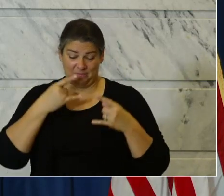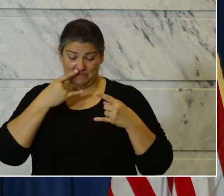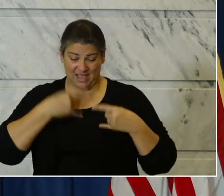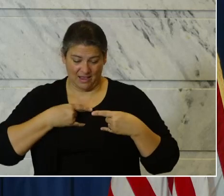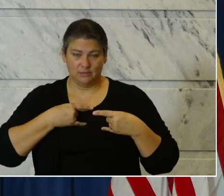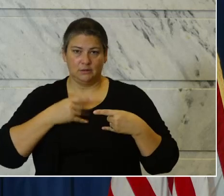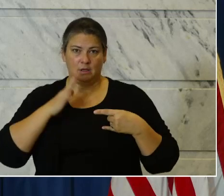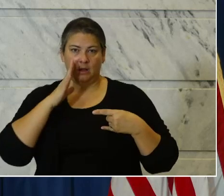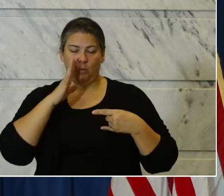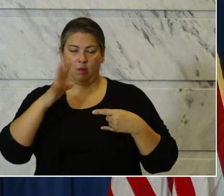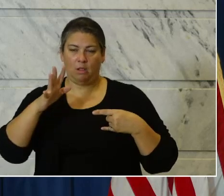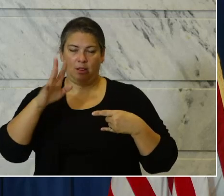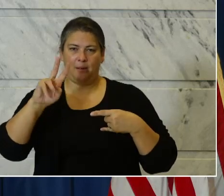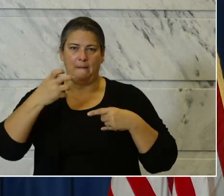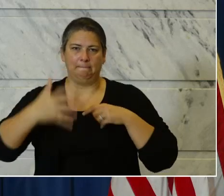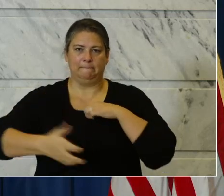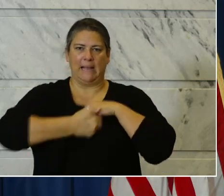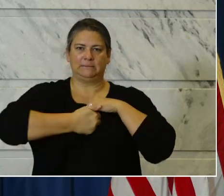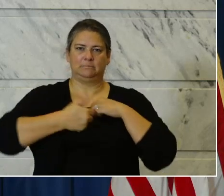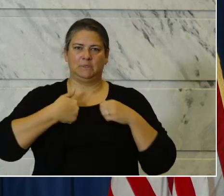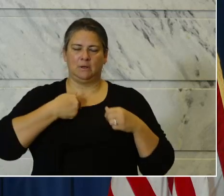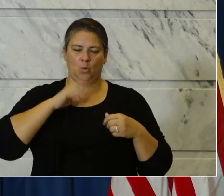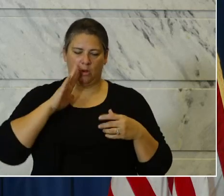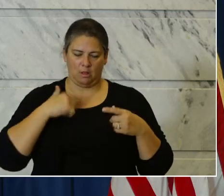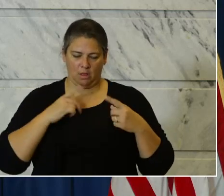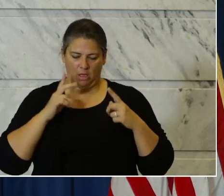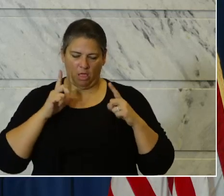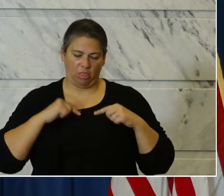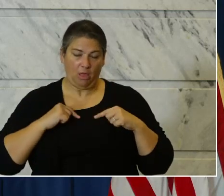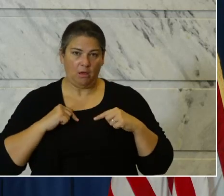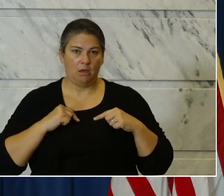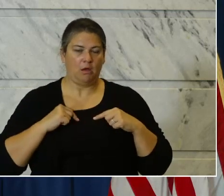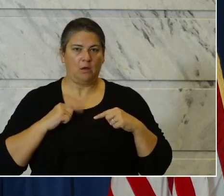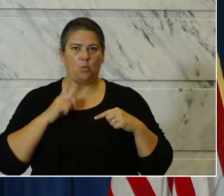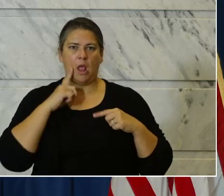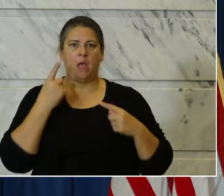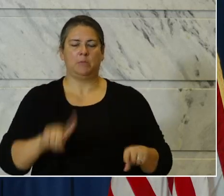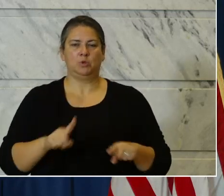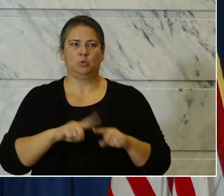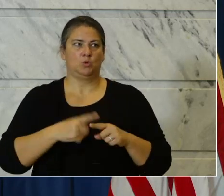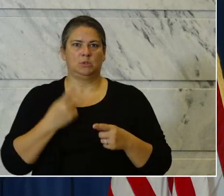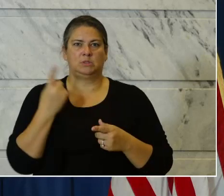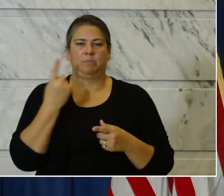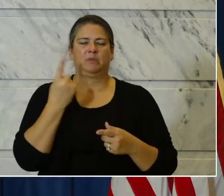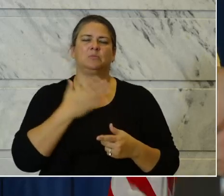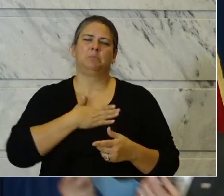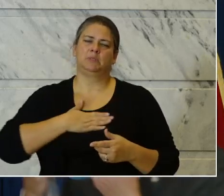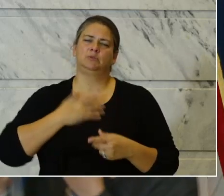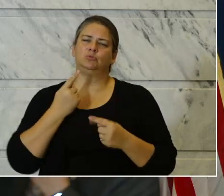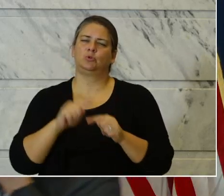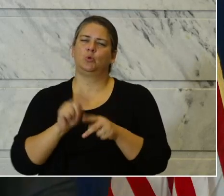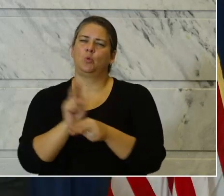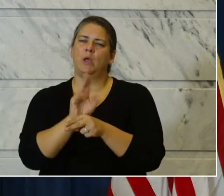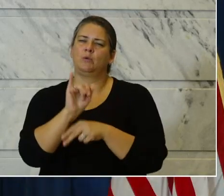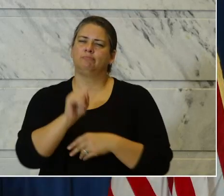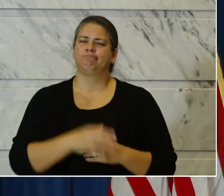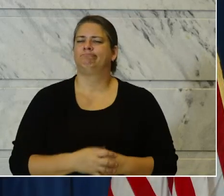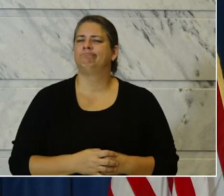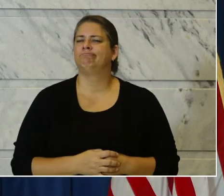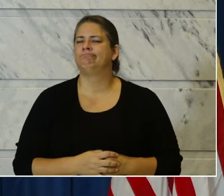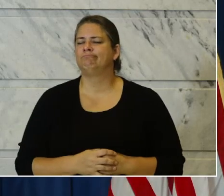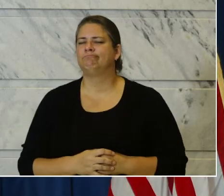a consequence through your own actions because you didn't wear these. So let's please try to avoid that. Thank you.